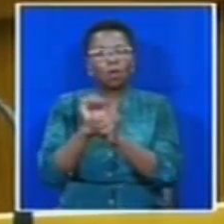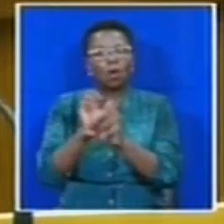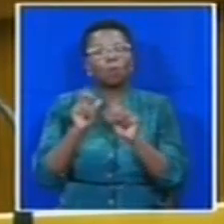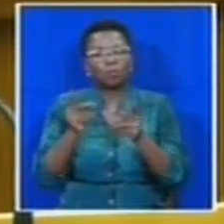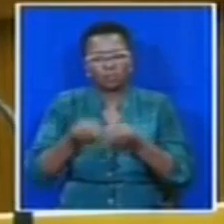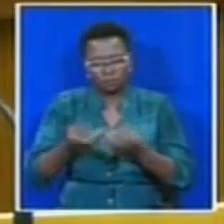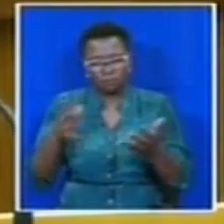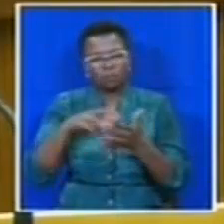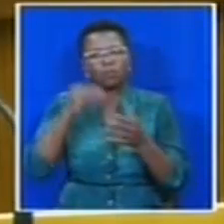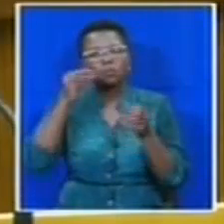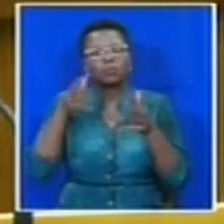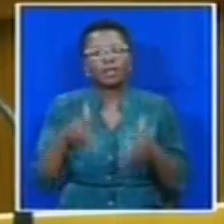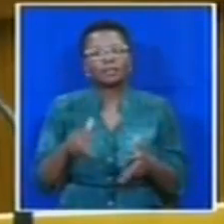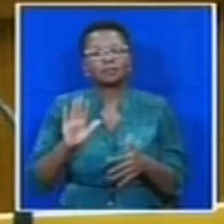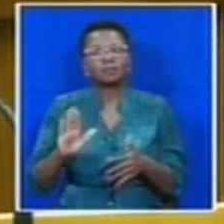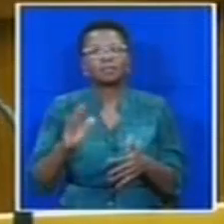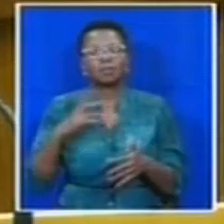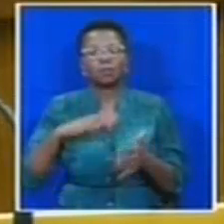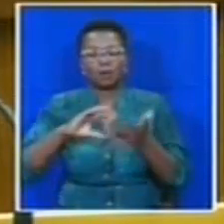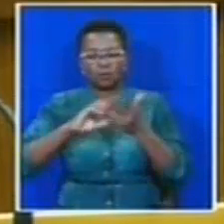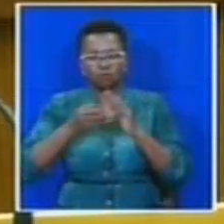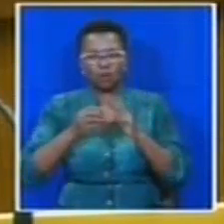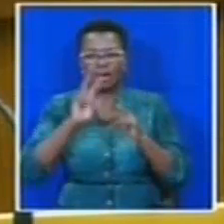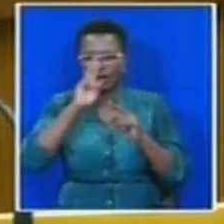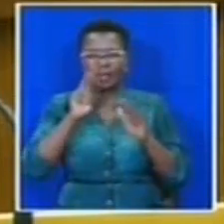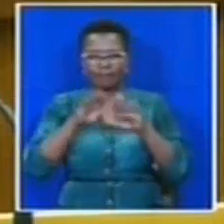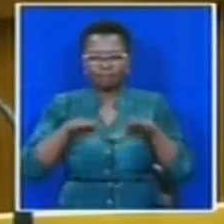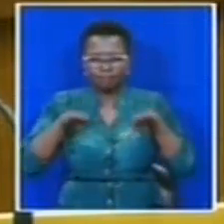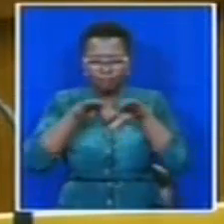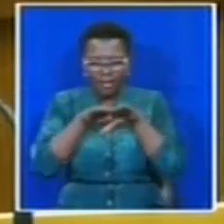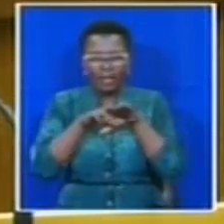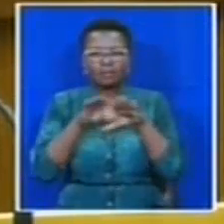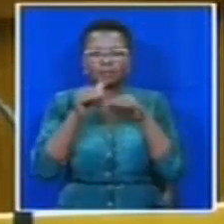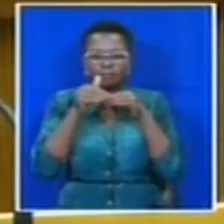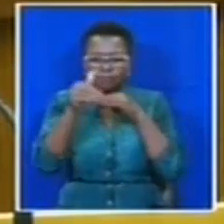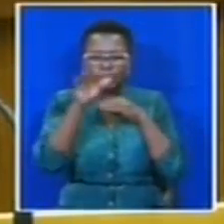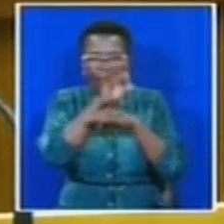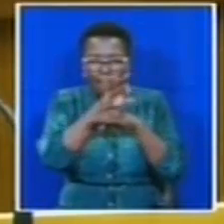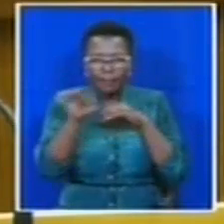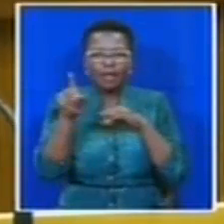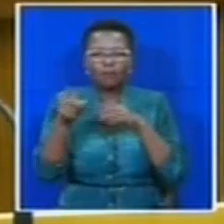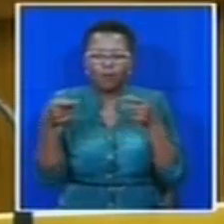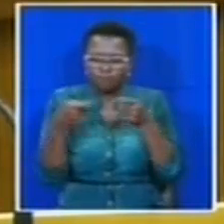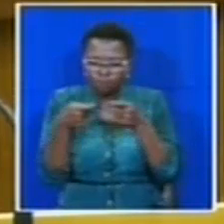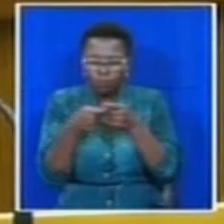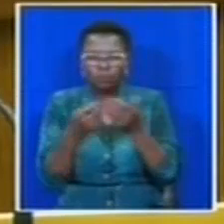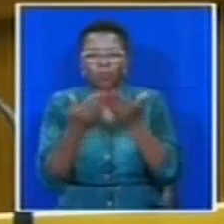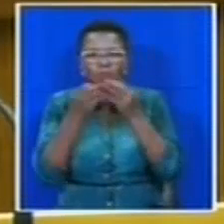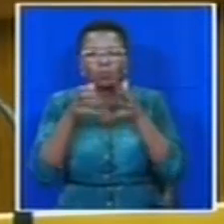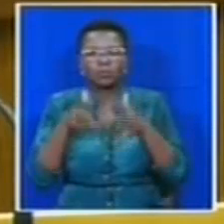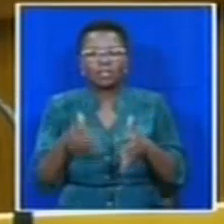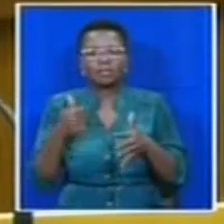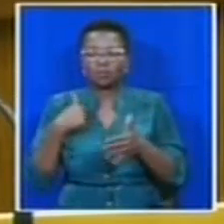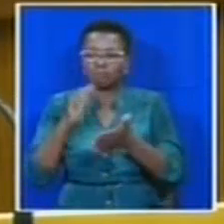students. In seeking a balanced and sustainable roadmap for student finance, we appreciate that graduates who